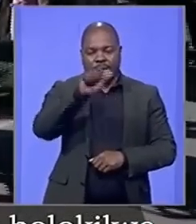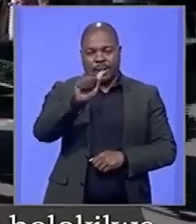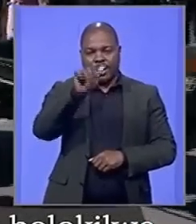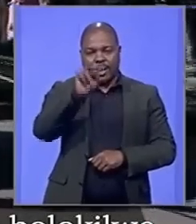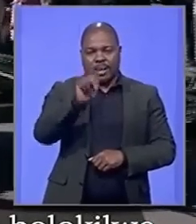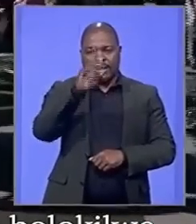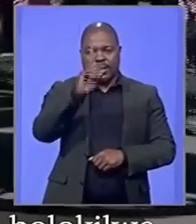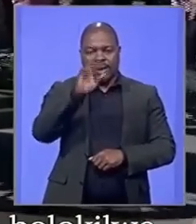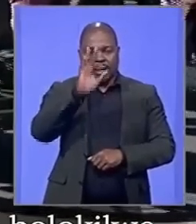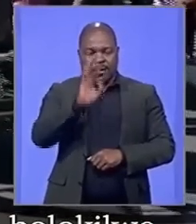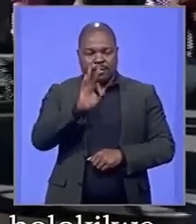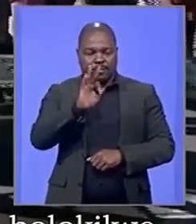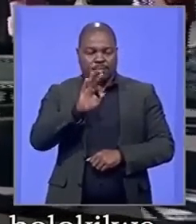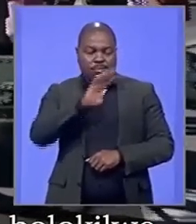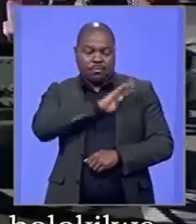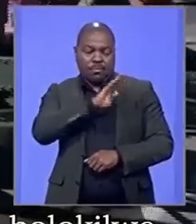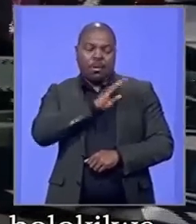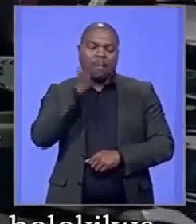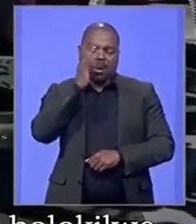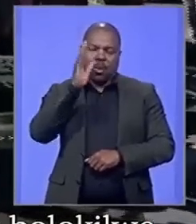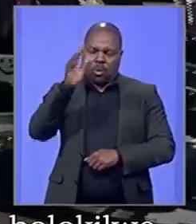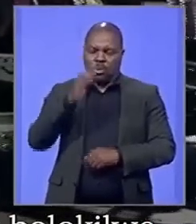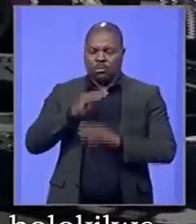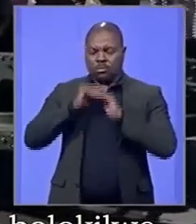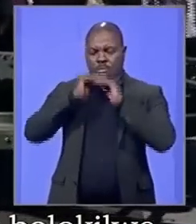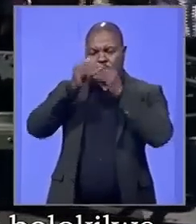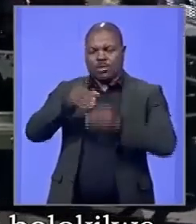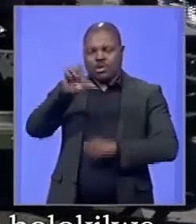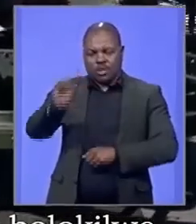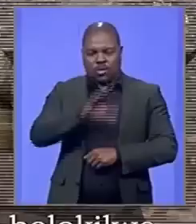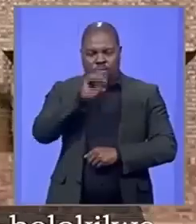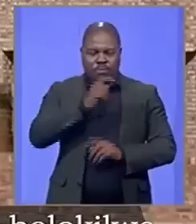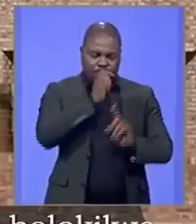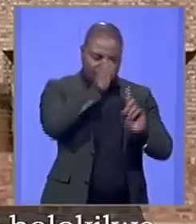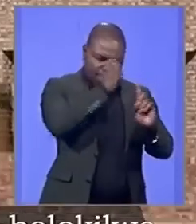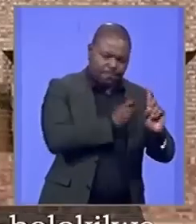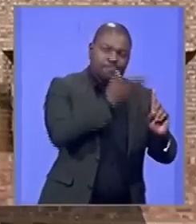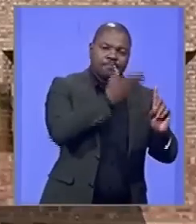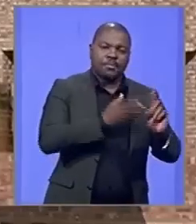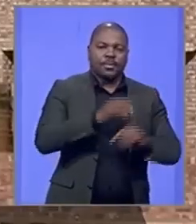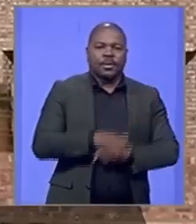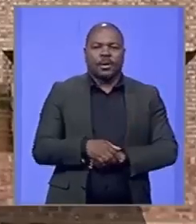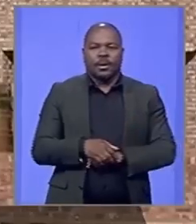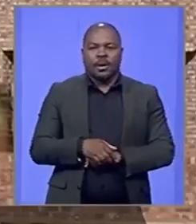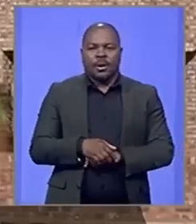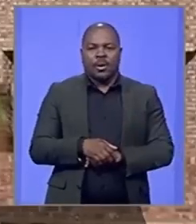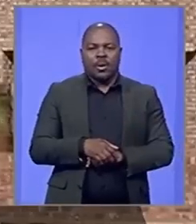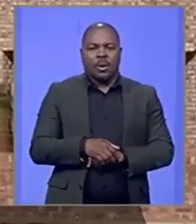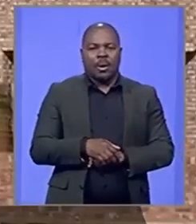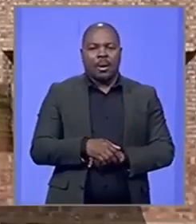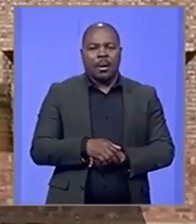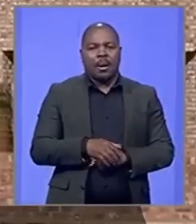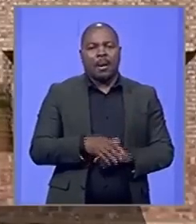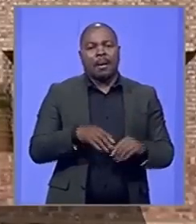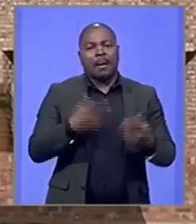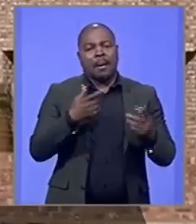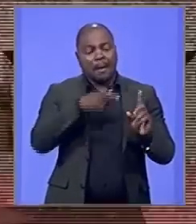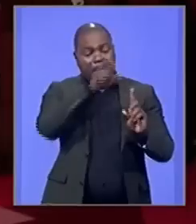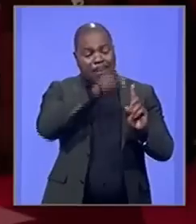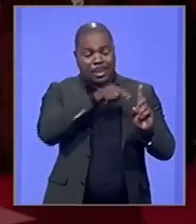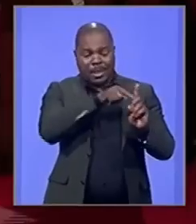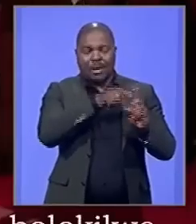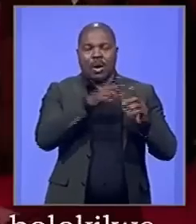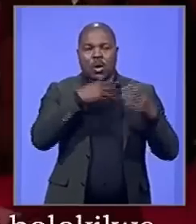tswela pele mosebetsing wa ho sireletsa naha ho neha Mpolokeng tlotla. To lose someone like Private